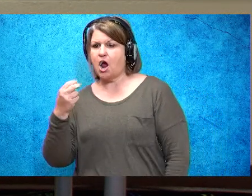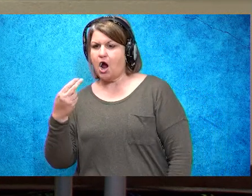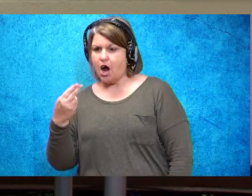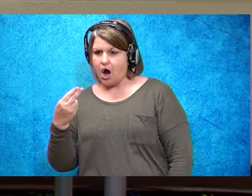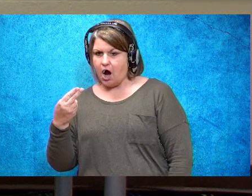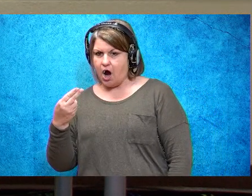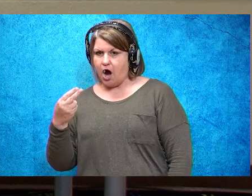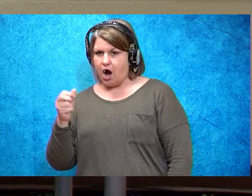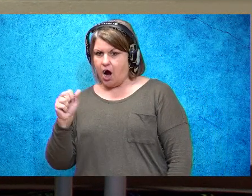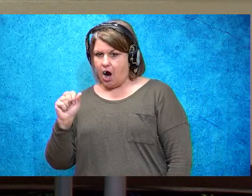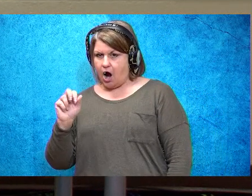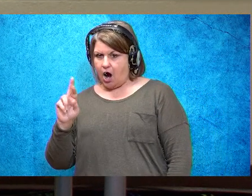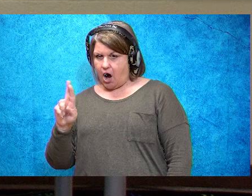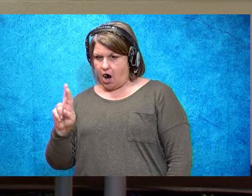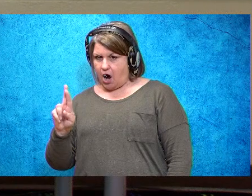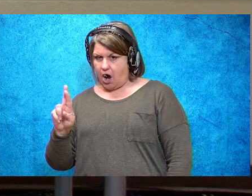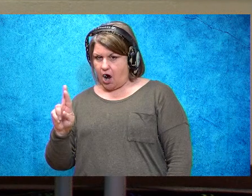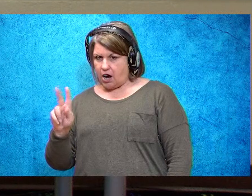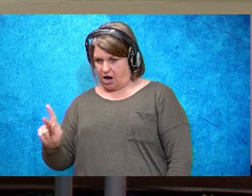R.